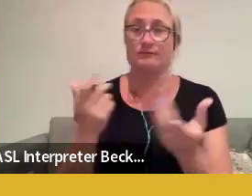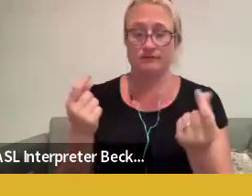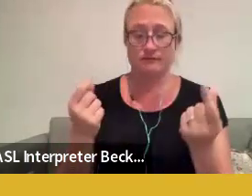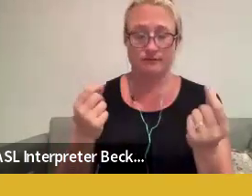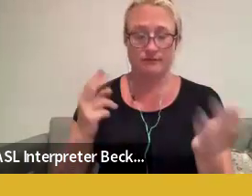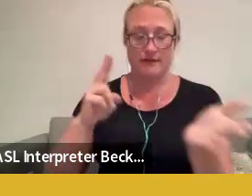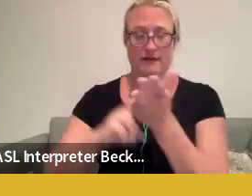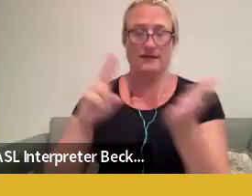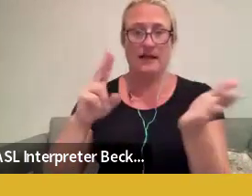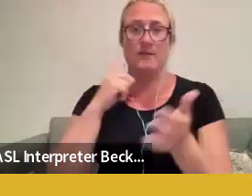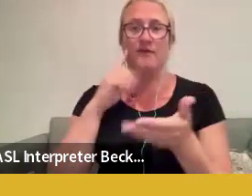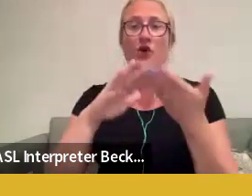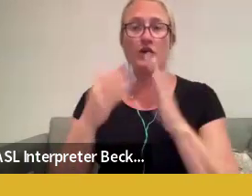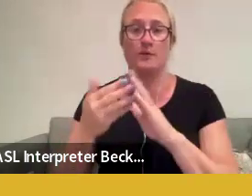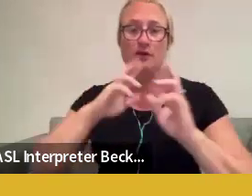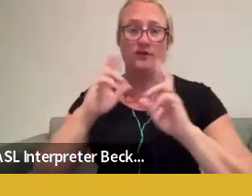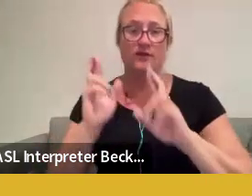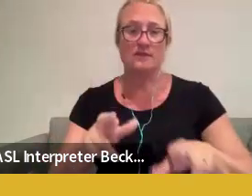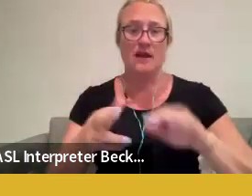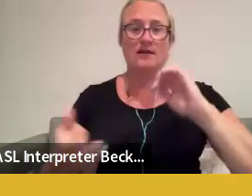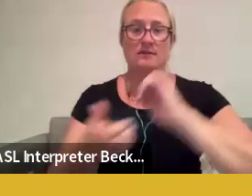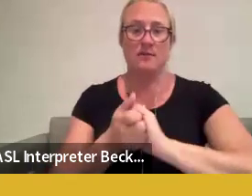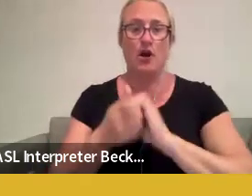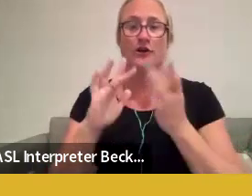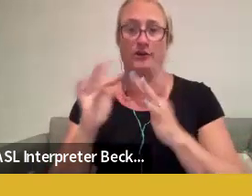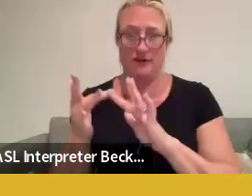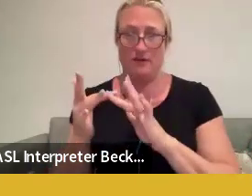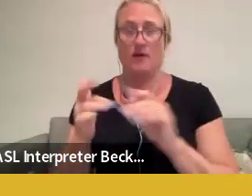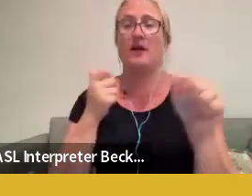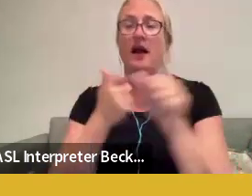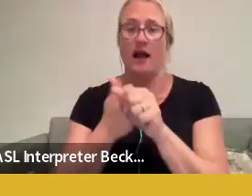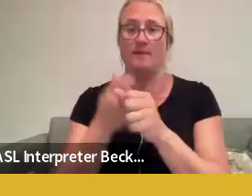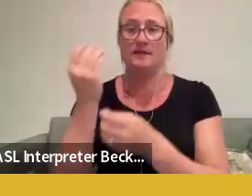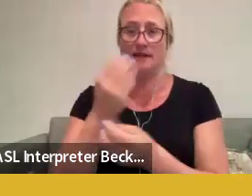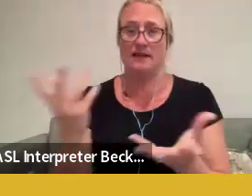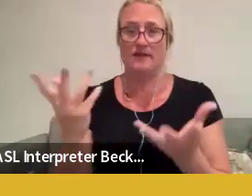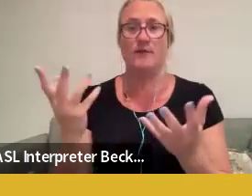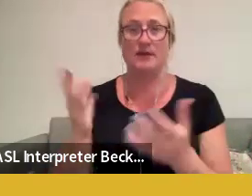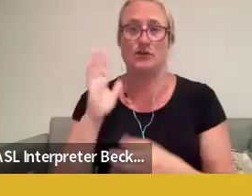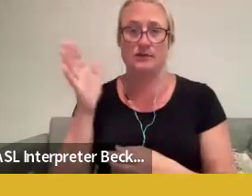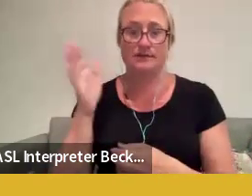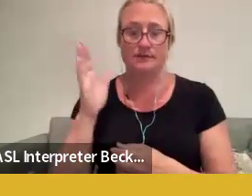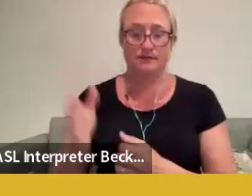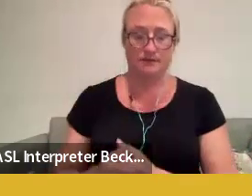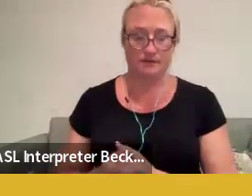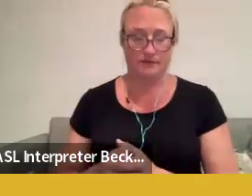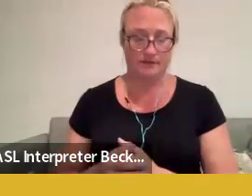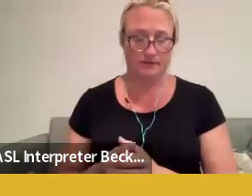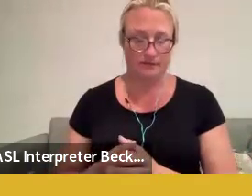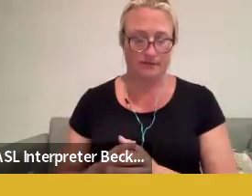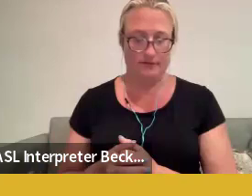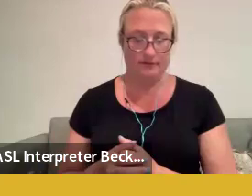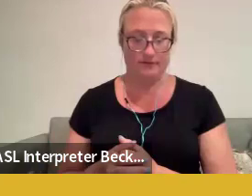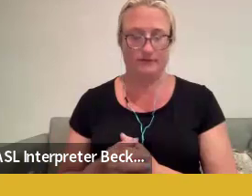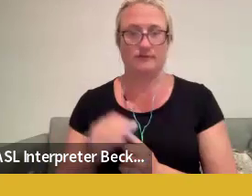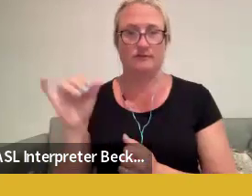signing up for our community response partner network to receive updates directly from us on important information. And we also just